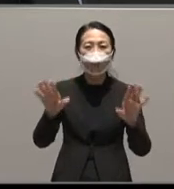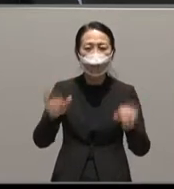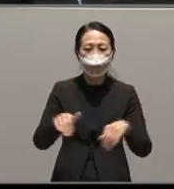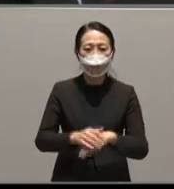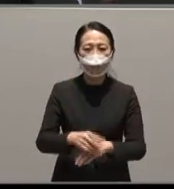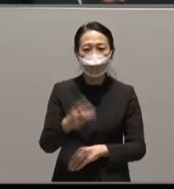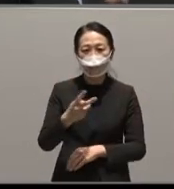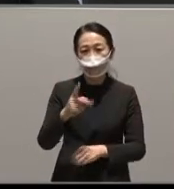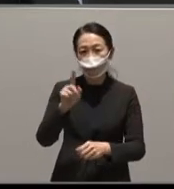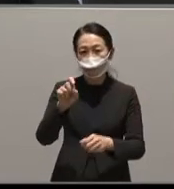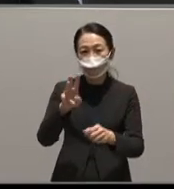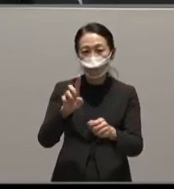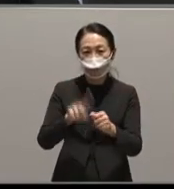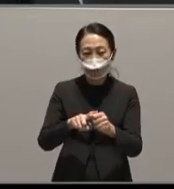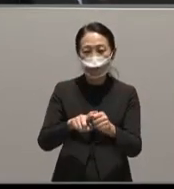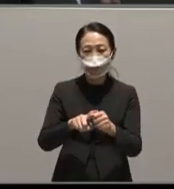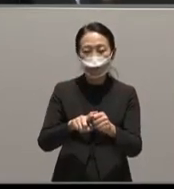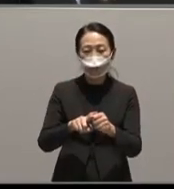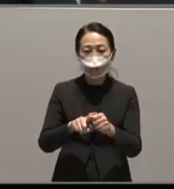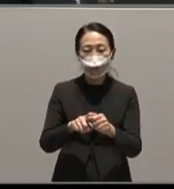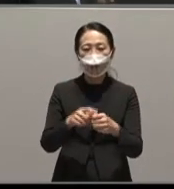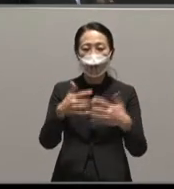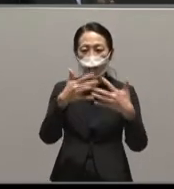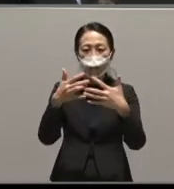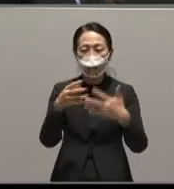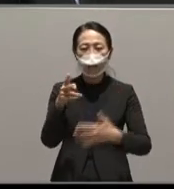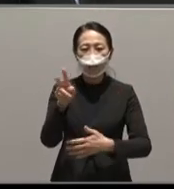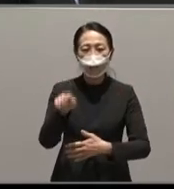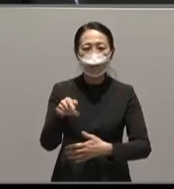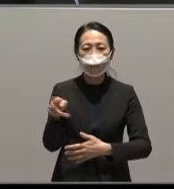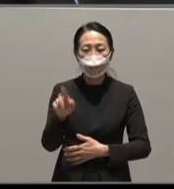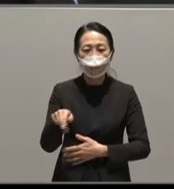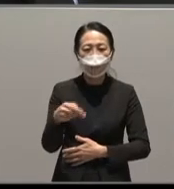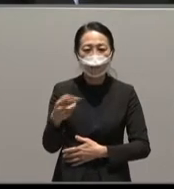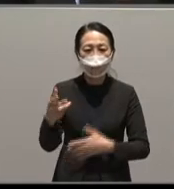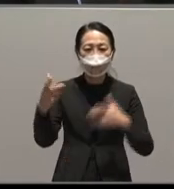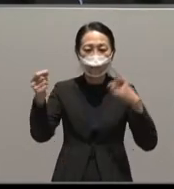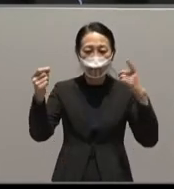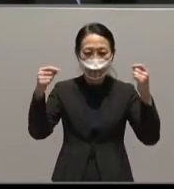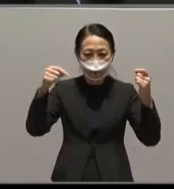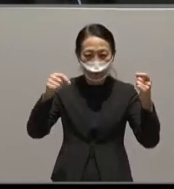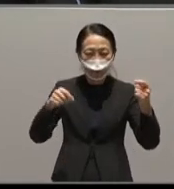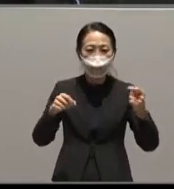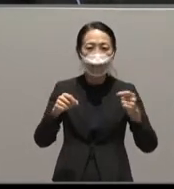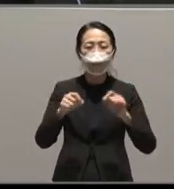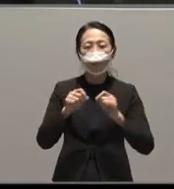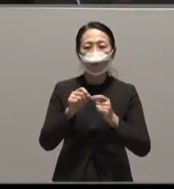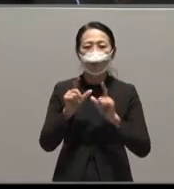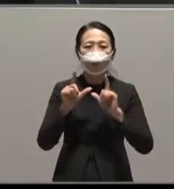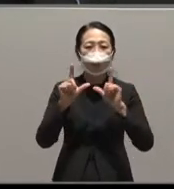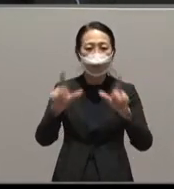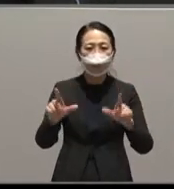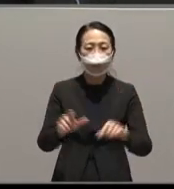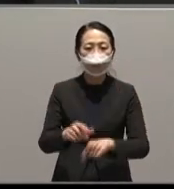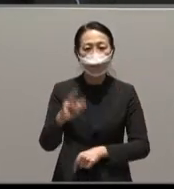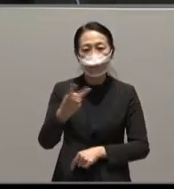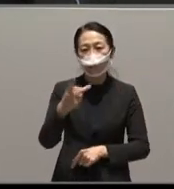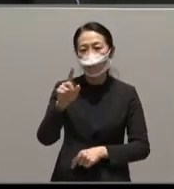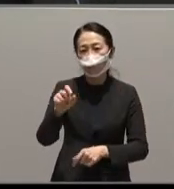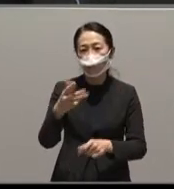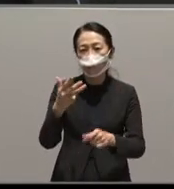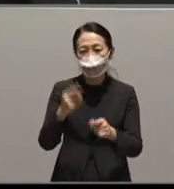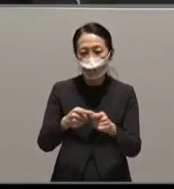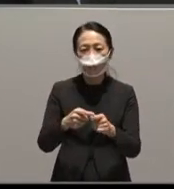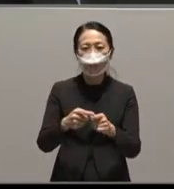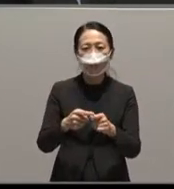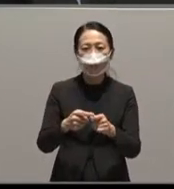also broadcast in BBC radio coverage. In 2013, lecture was given at Harvard University.